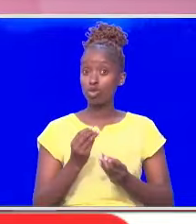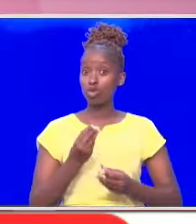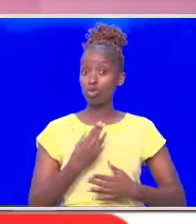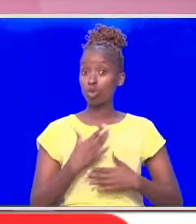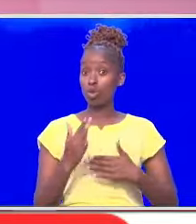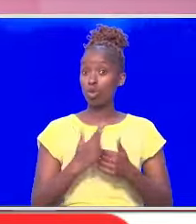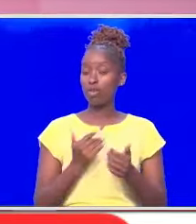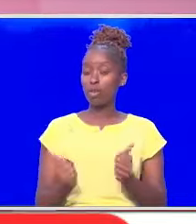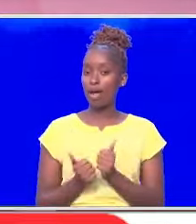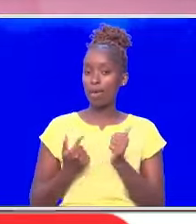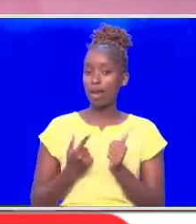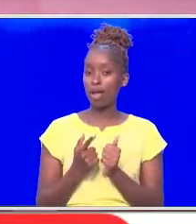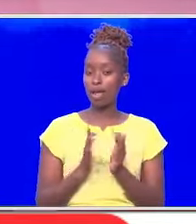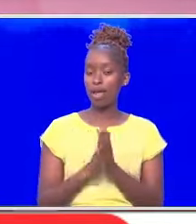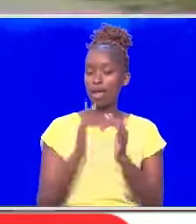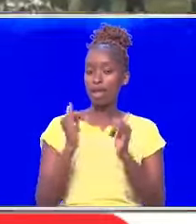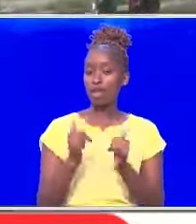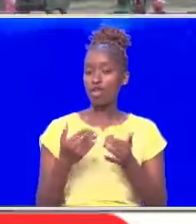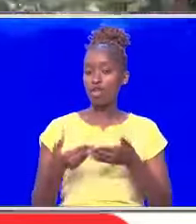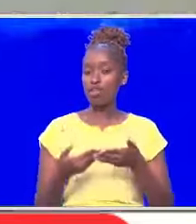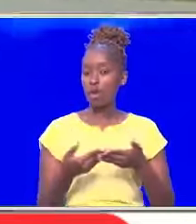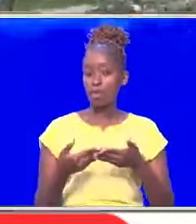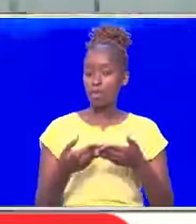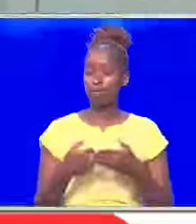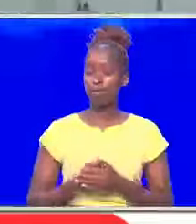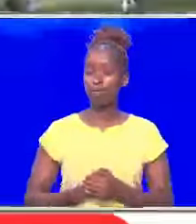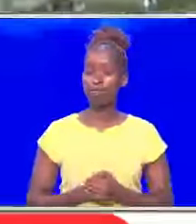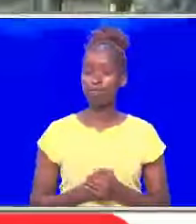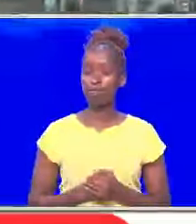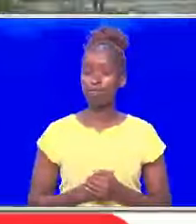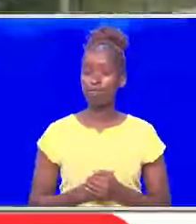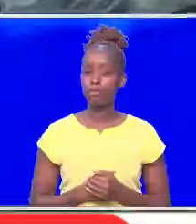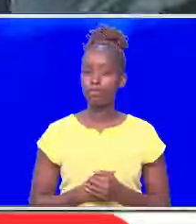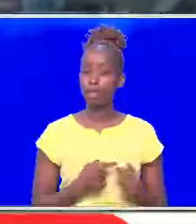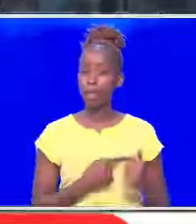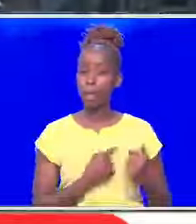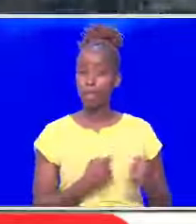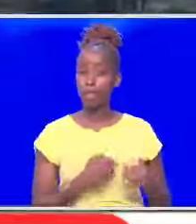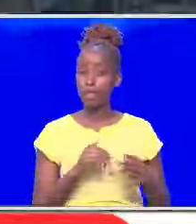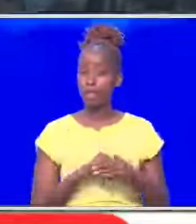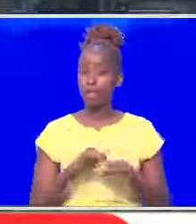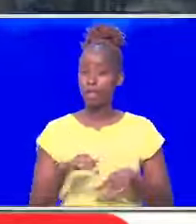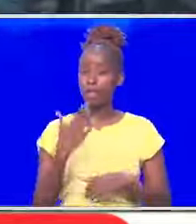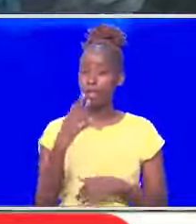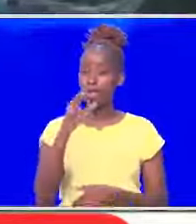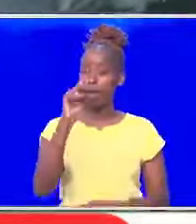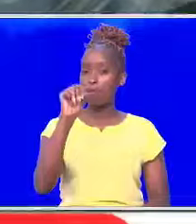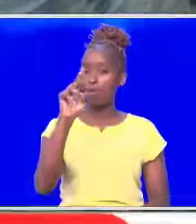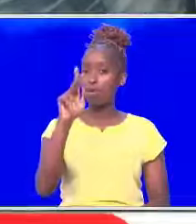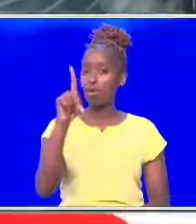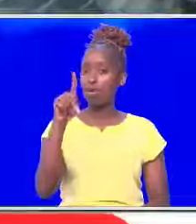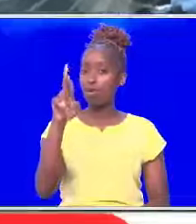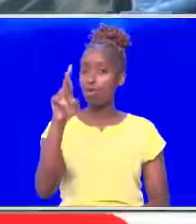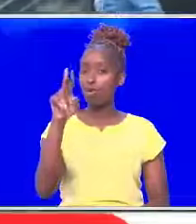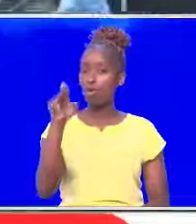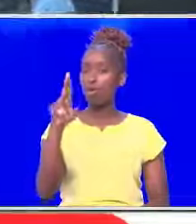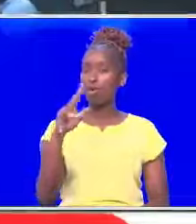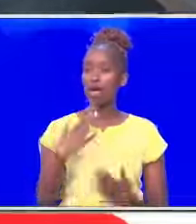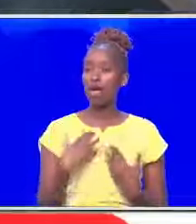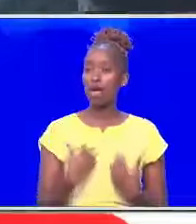her and her new baby. The hearts of Mukurukwa Ruben stands a Mombasa Zone community